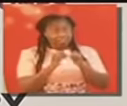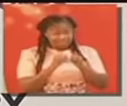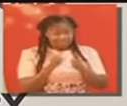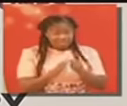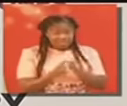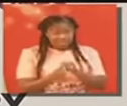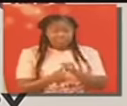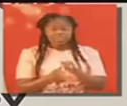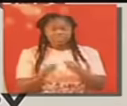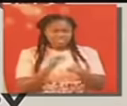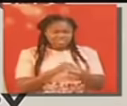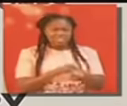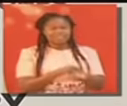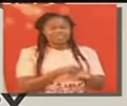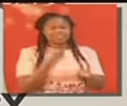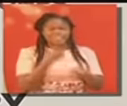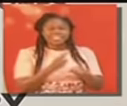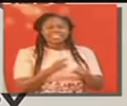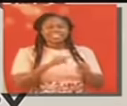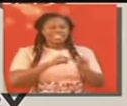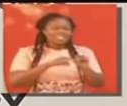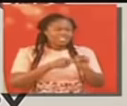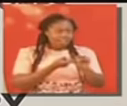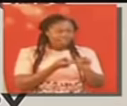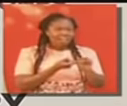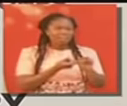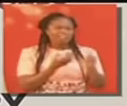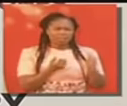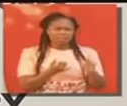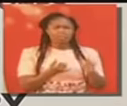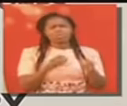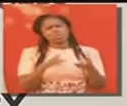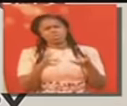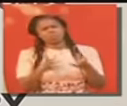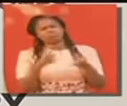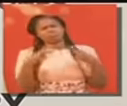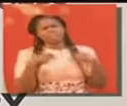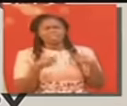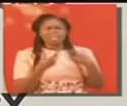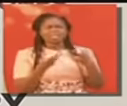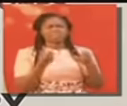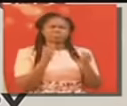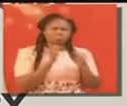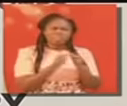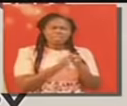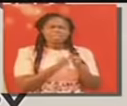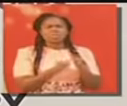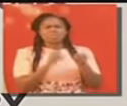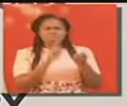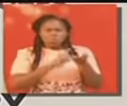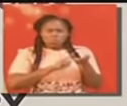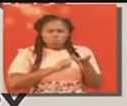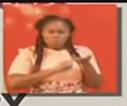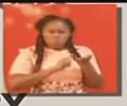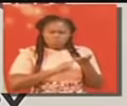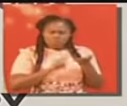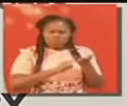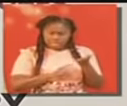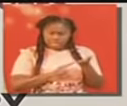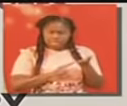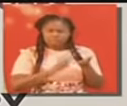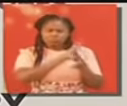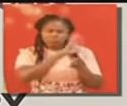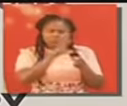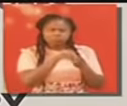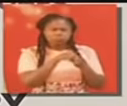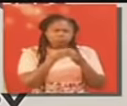start to see from today is a sort of a weekly review. So this drop in cases is to be congratulated to all members